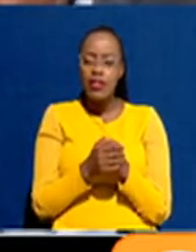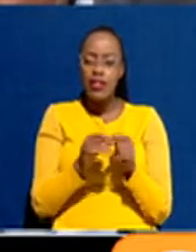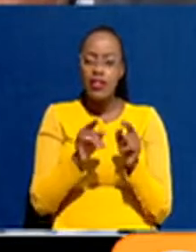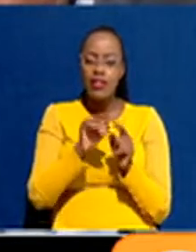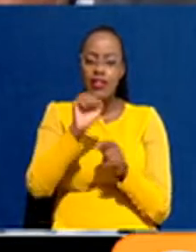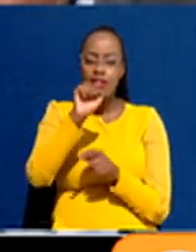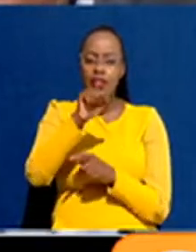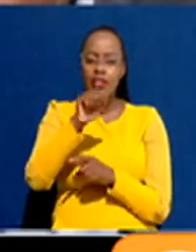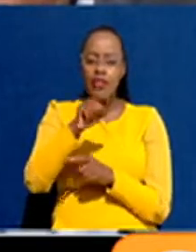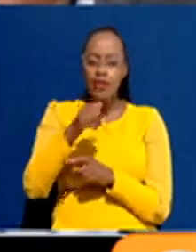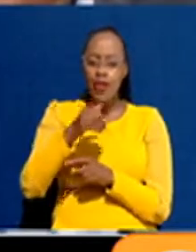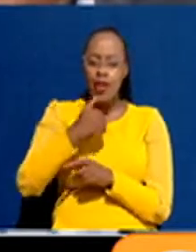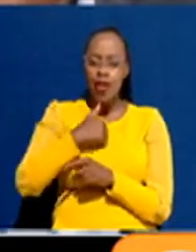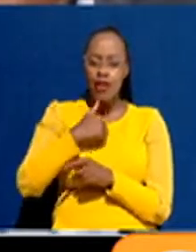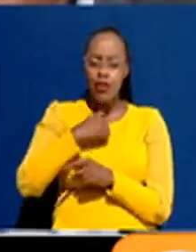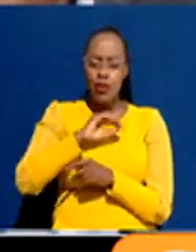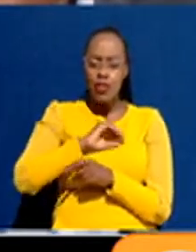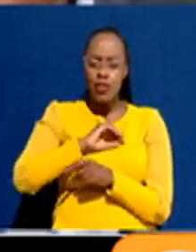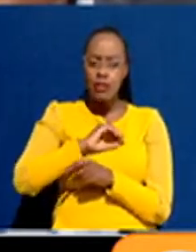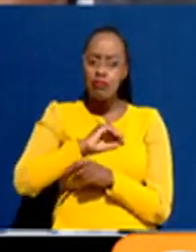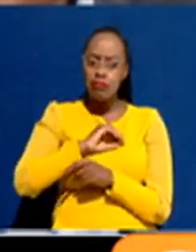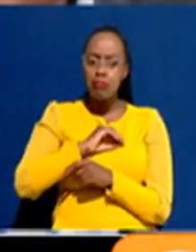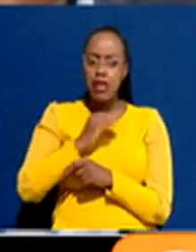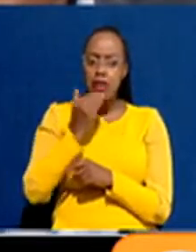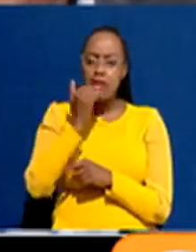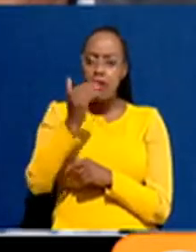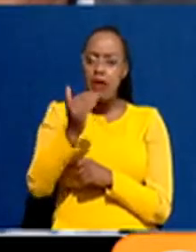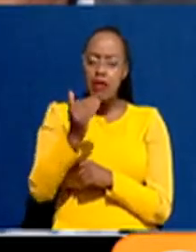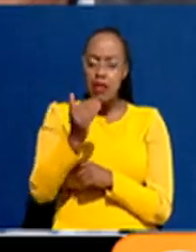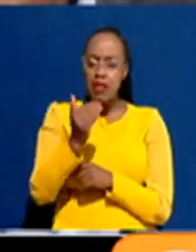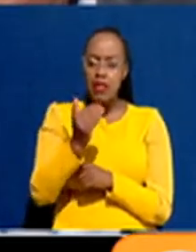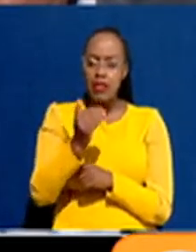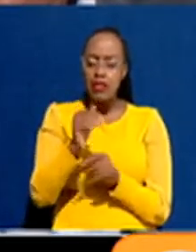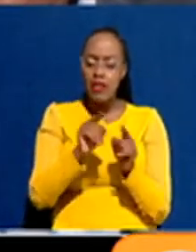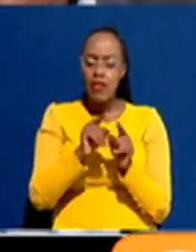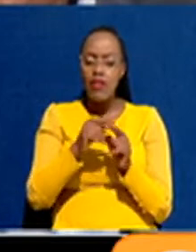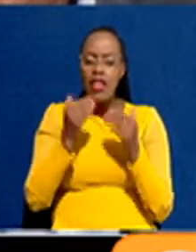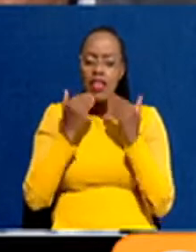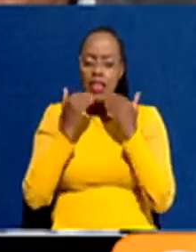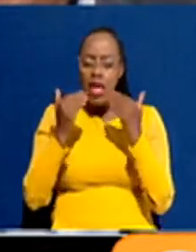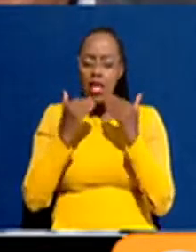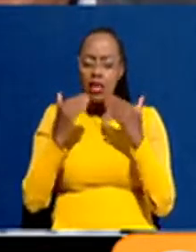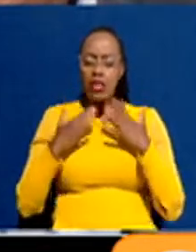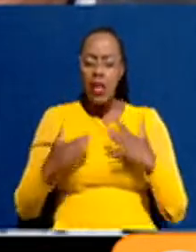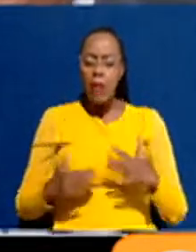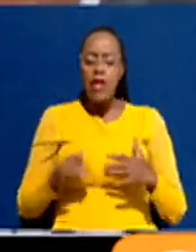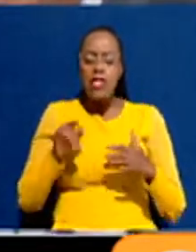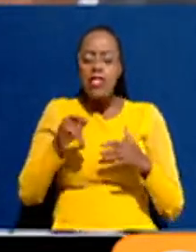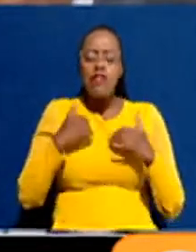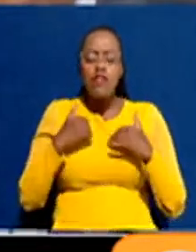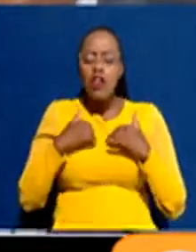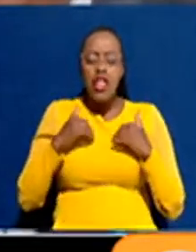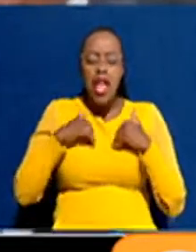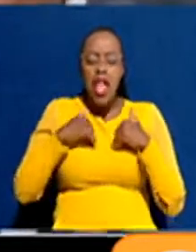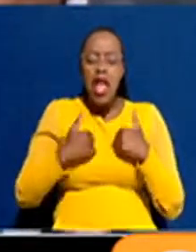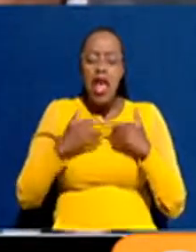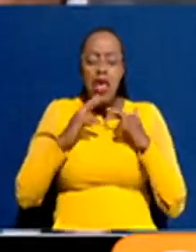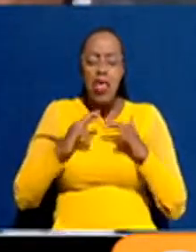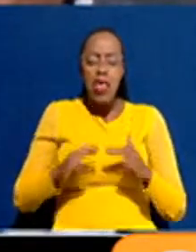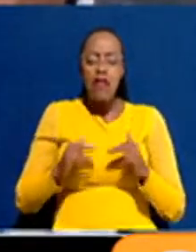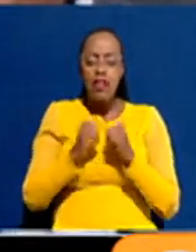Yes. So basically thanking him, his body or something like that. And then 10 years later,